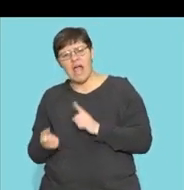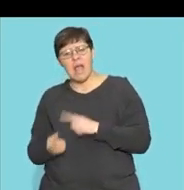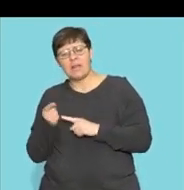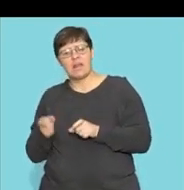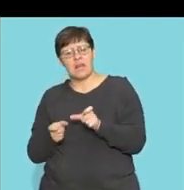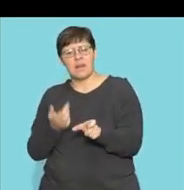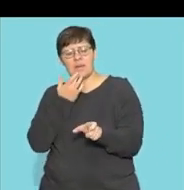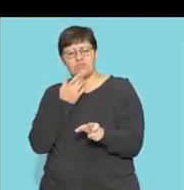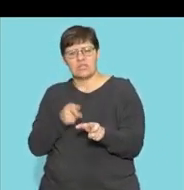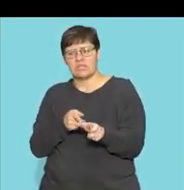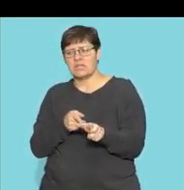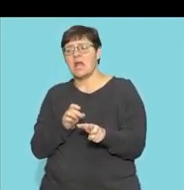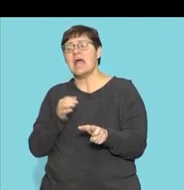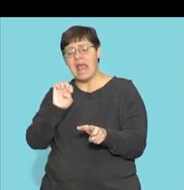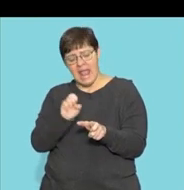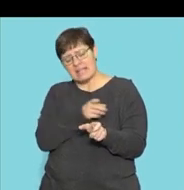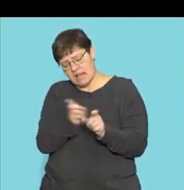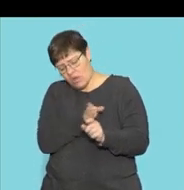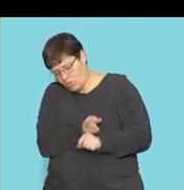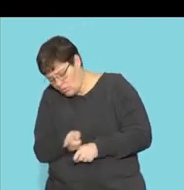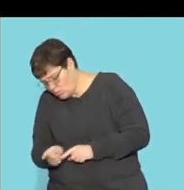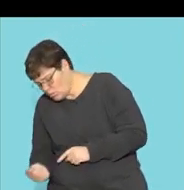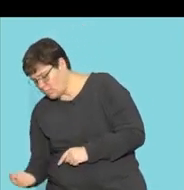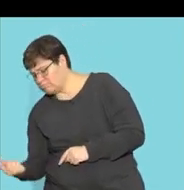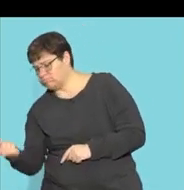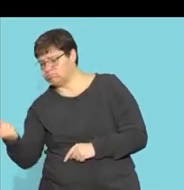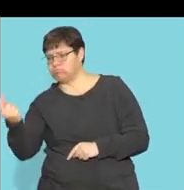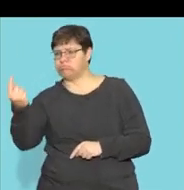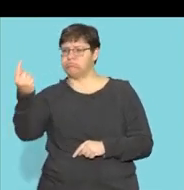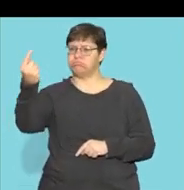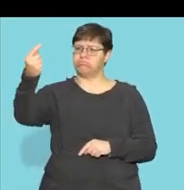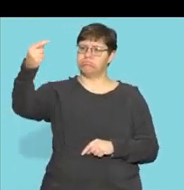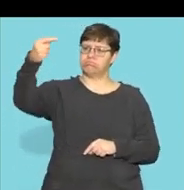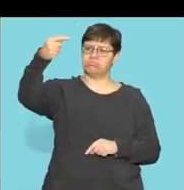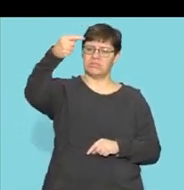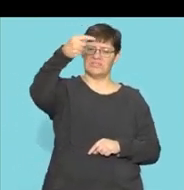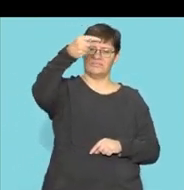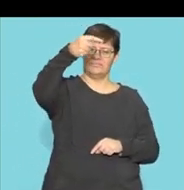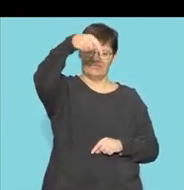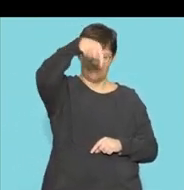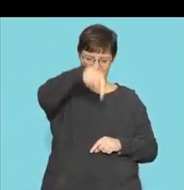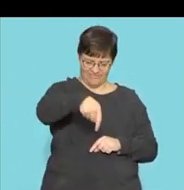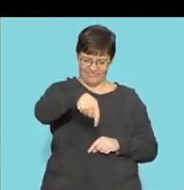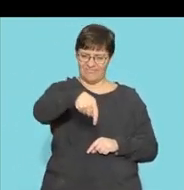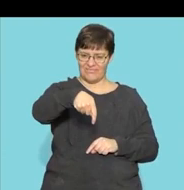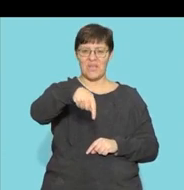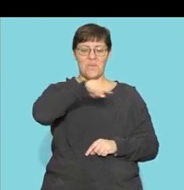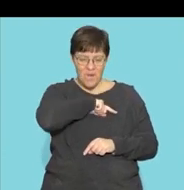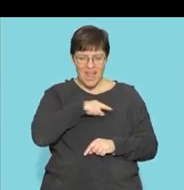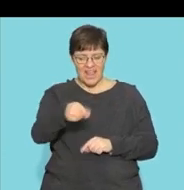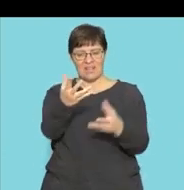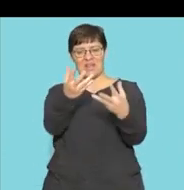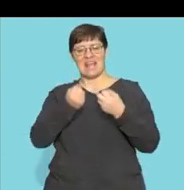circuit? Well, the other end of the circuit, the electrons are still going to be pushed through here. The circuit is complete because we've got